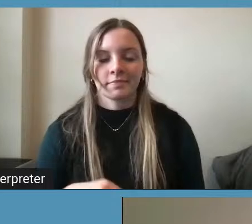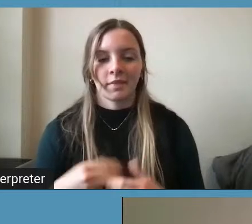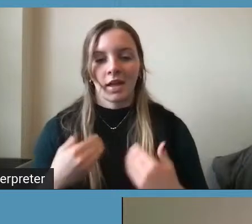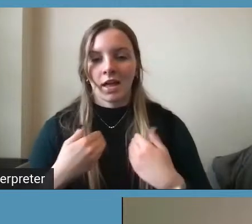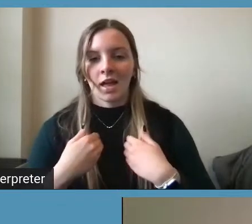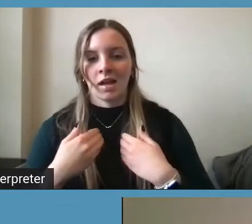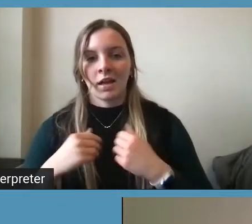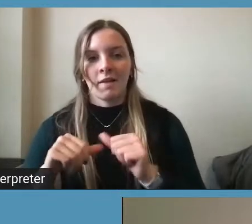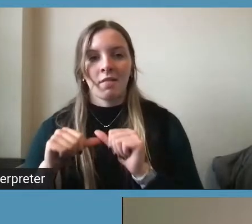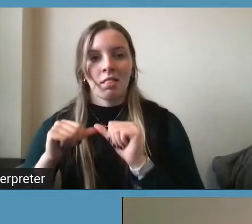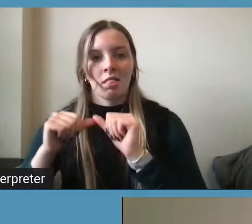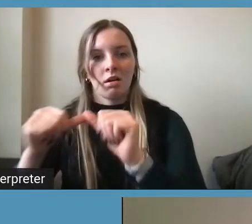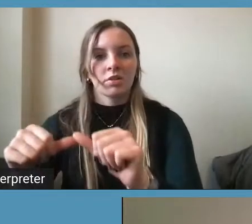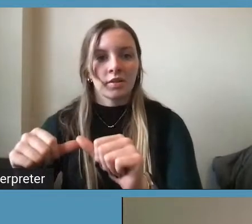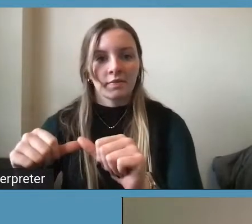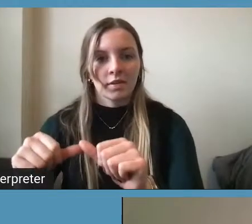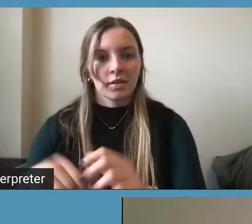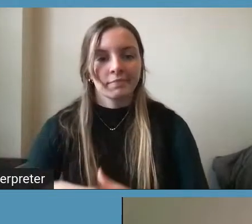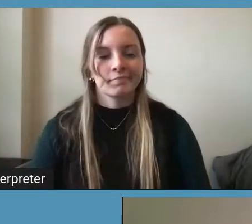to be the archive for